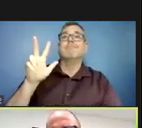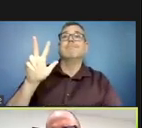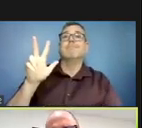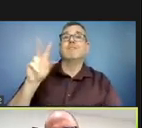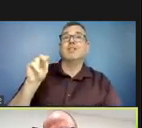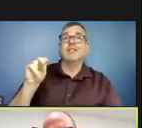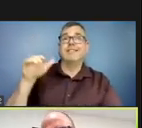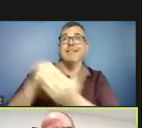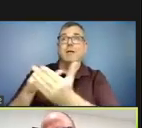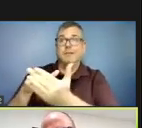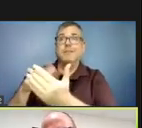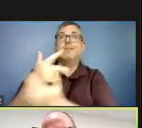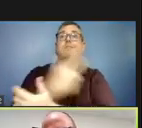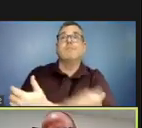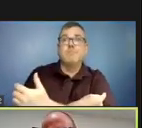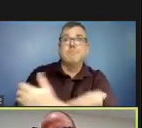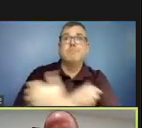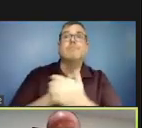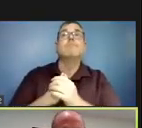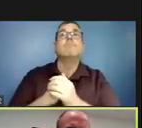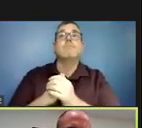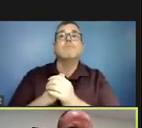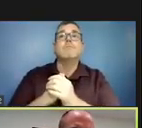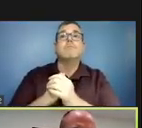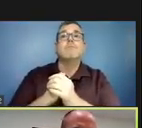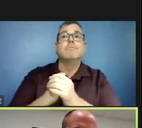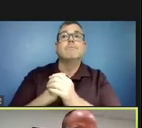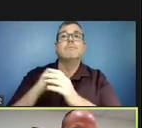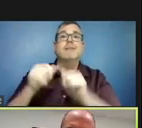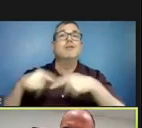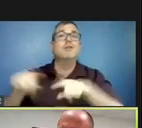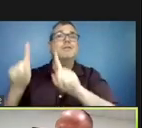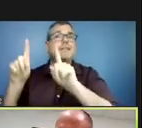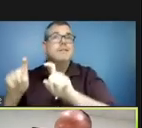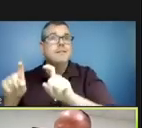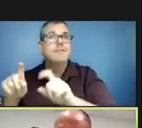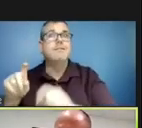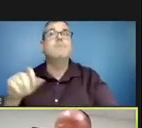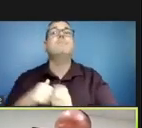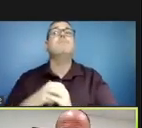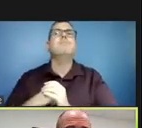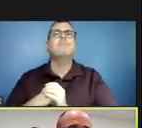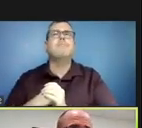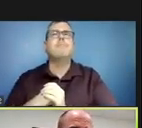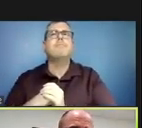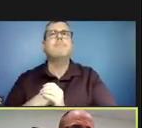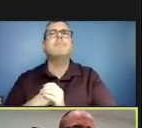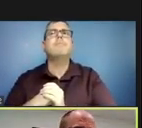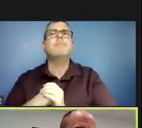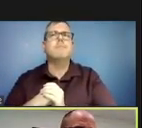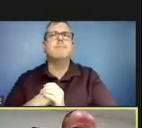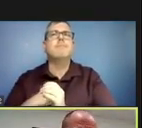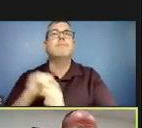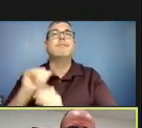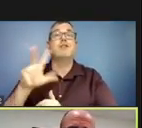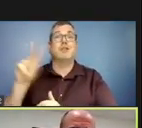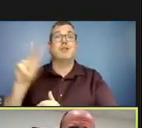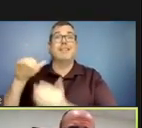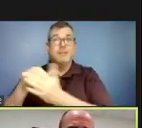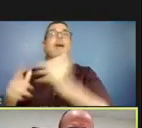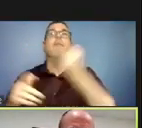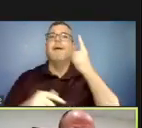into 2 arms, 15,000 for the intervention, 15,000 for the placebo. For both. So,